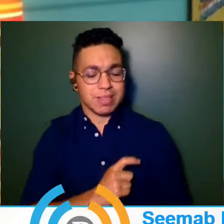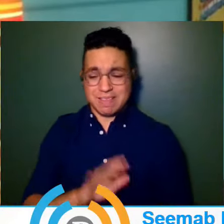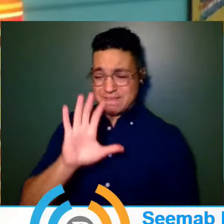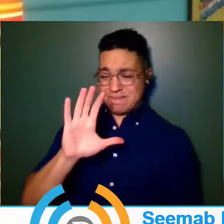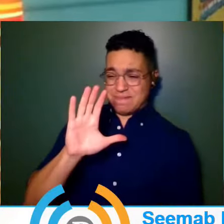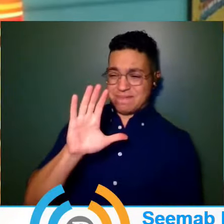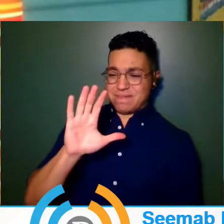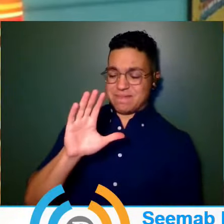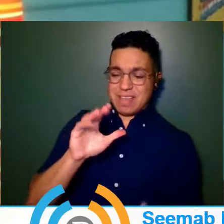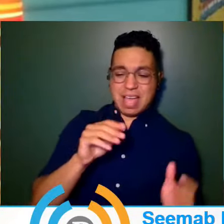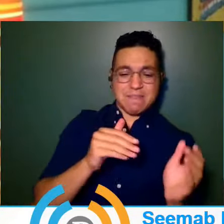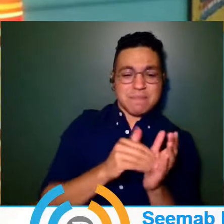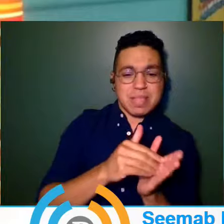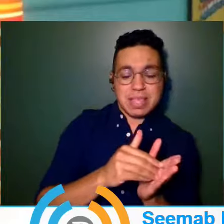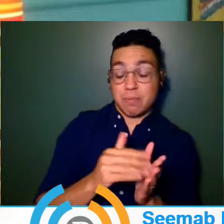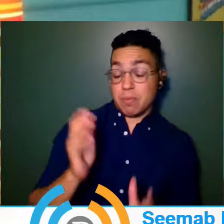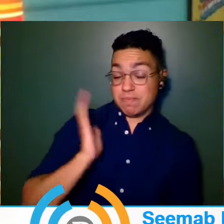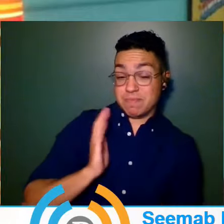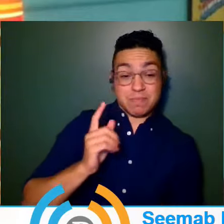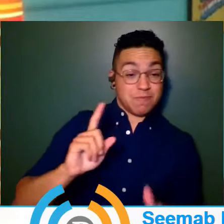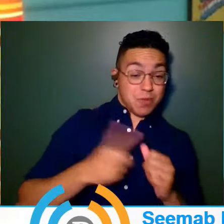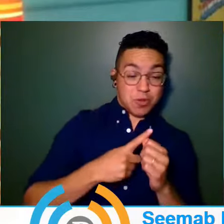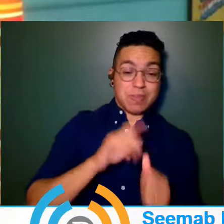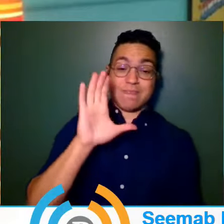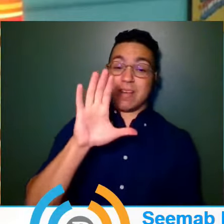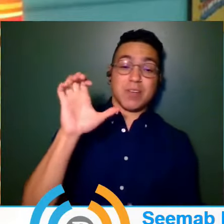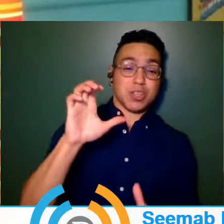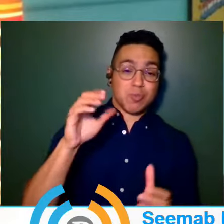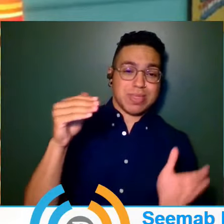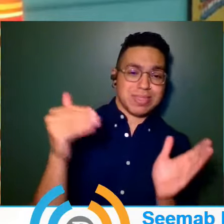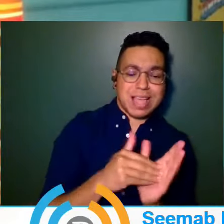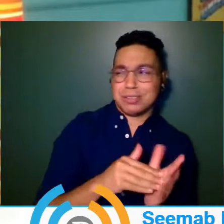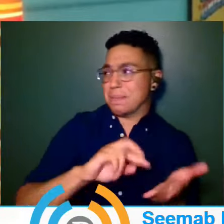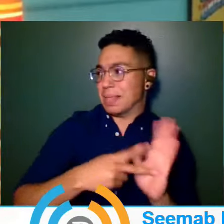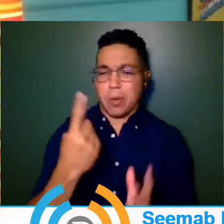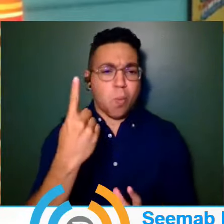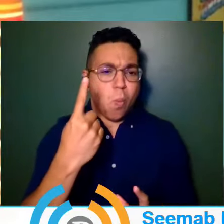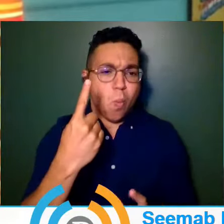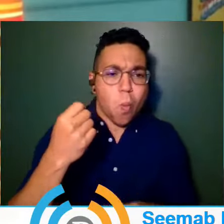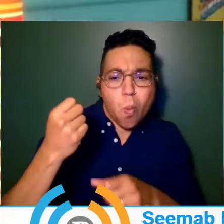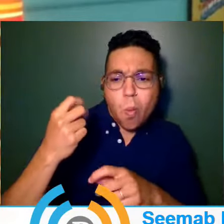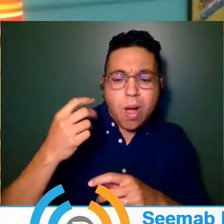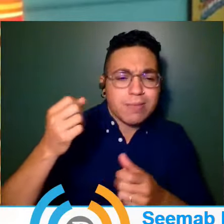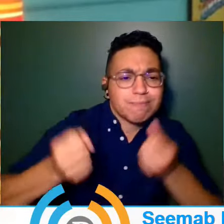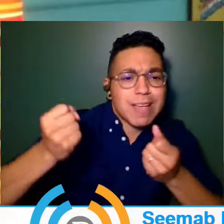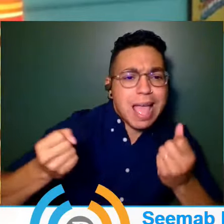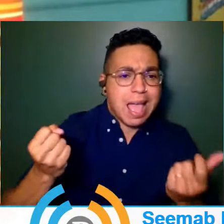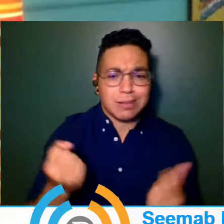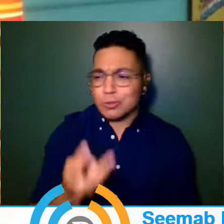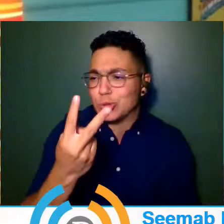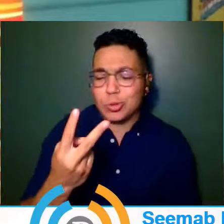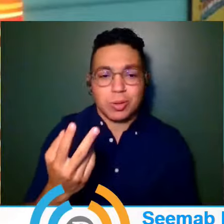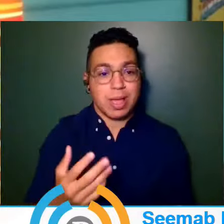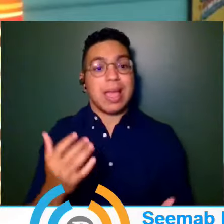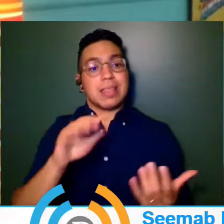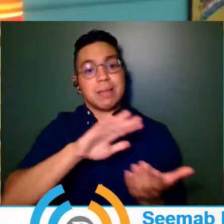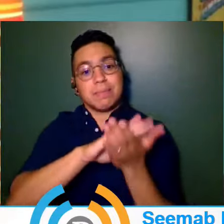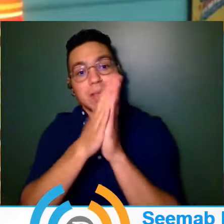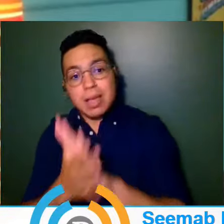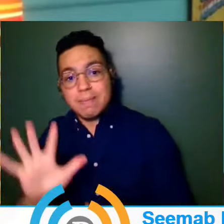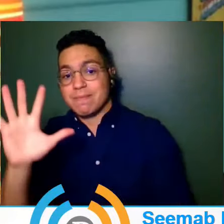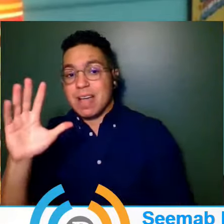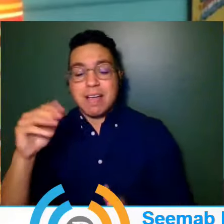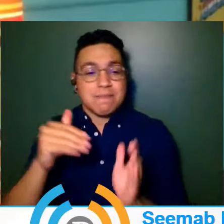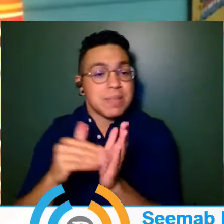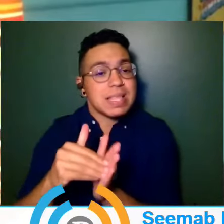from 500,000, which was, a van or two, to 5 million, and it's a great increase. But